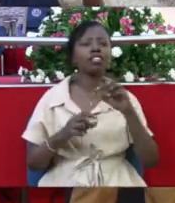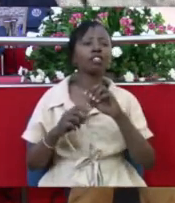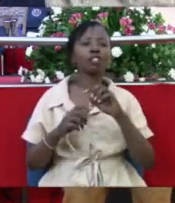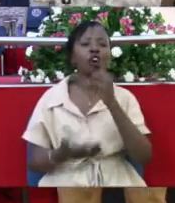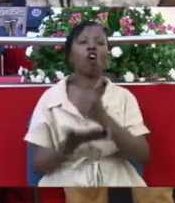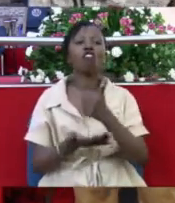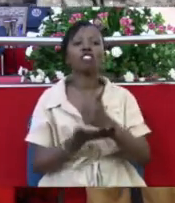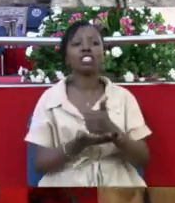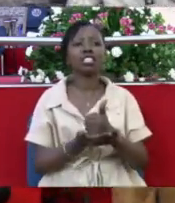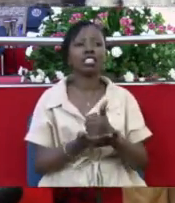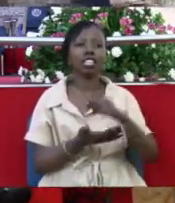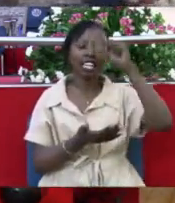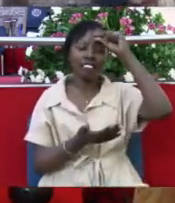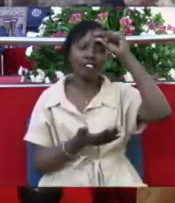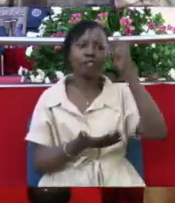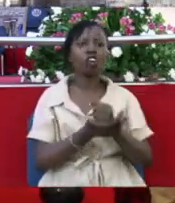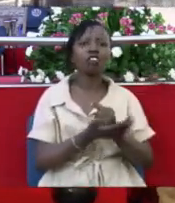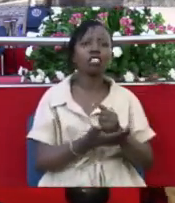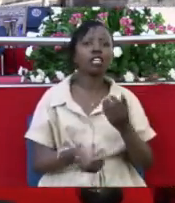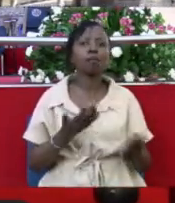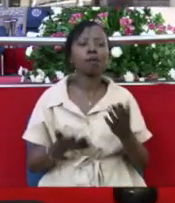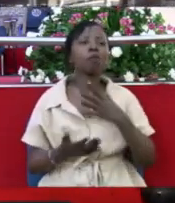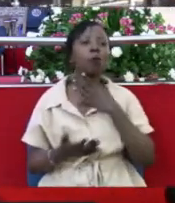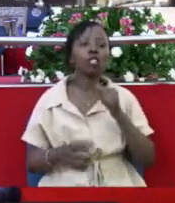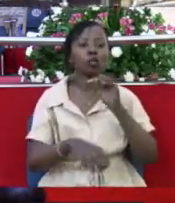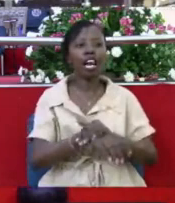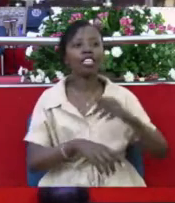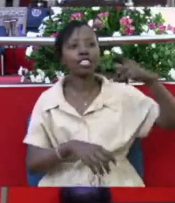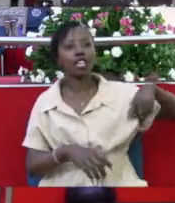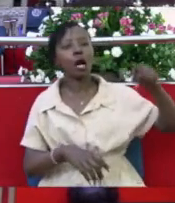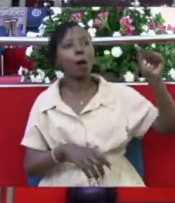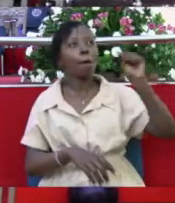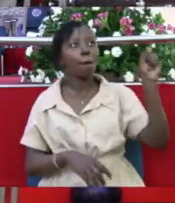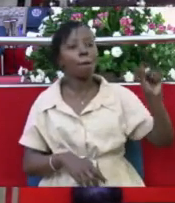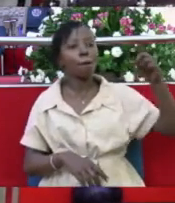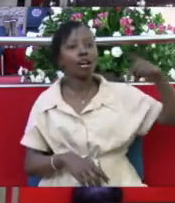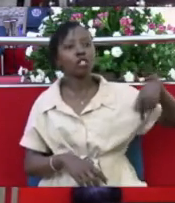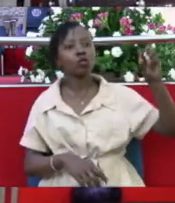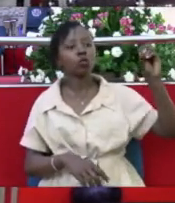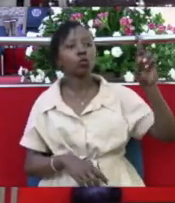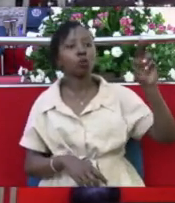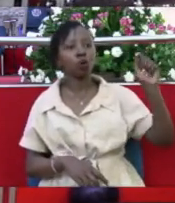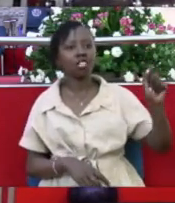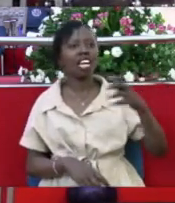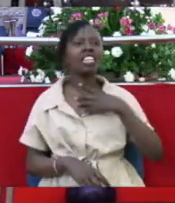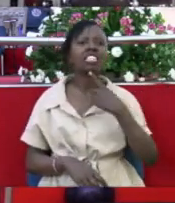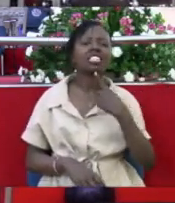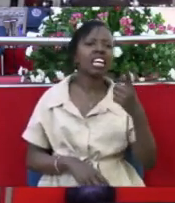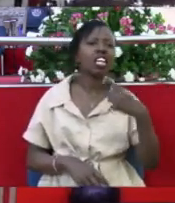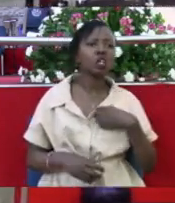you're trying to get a passport. And they tell you, madam, unajua, printer